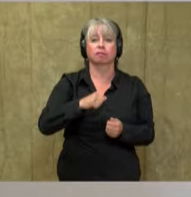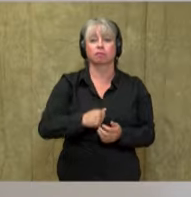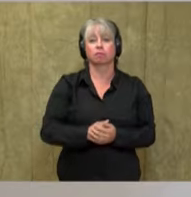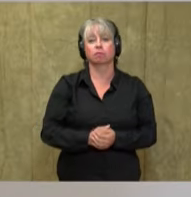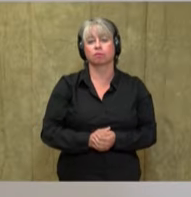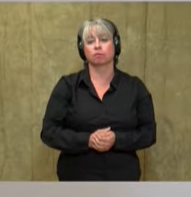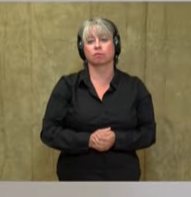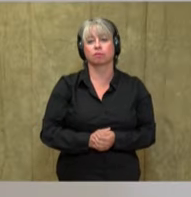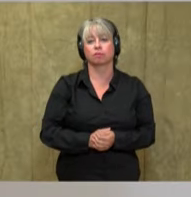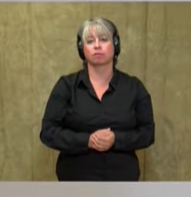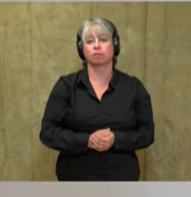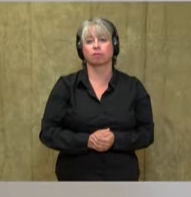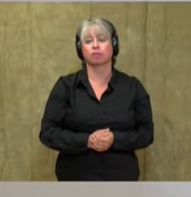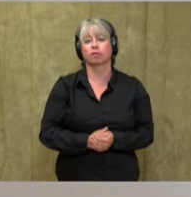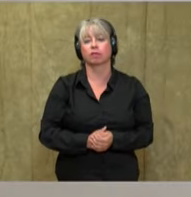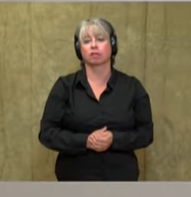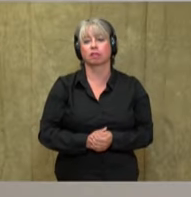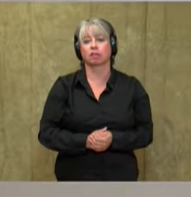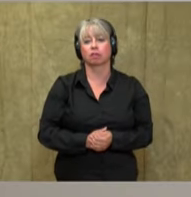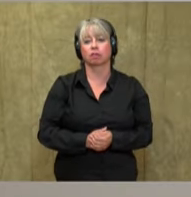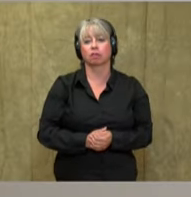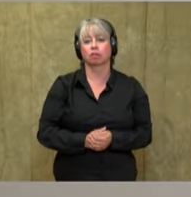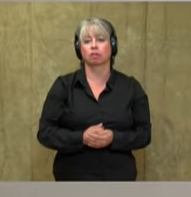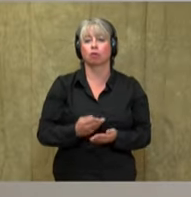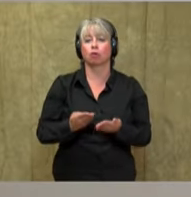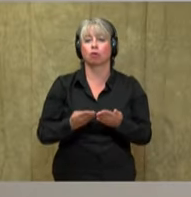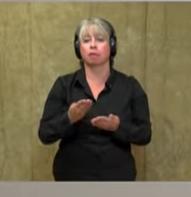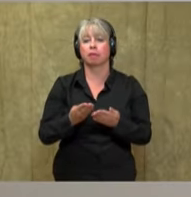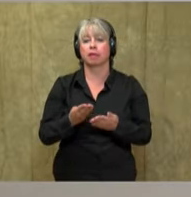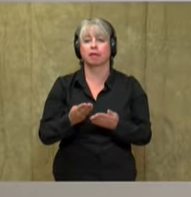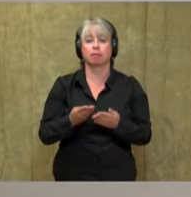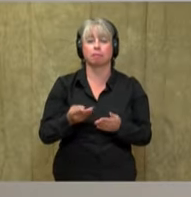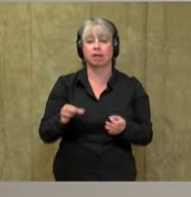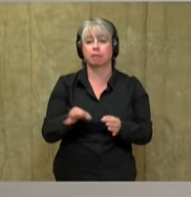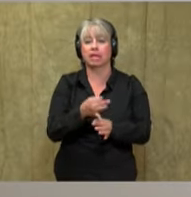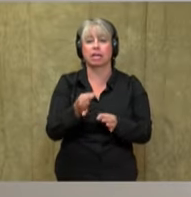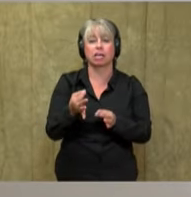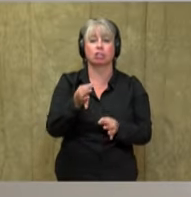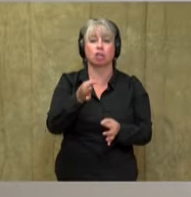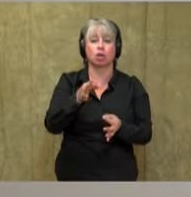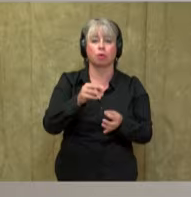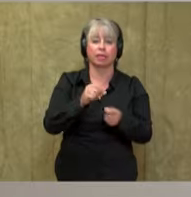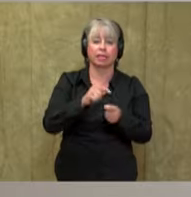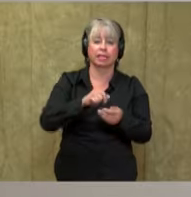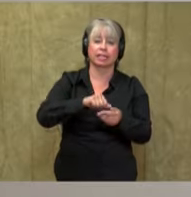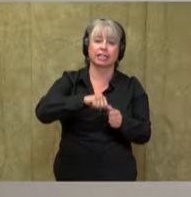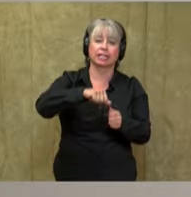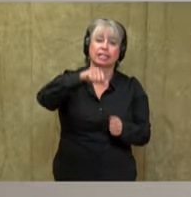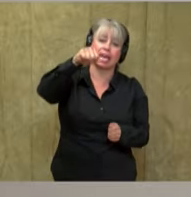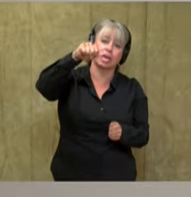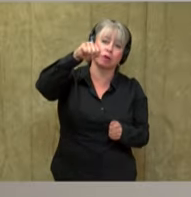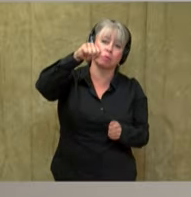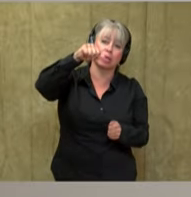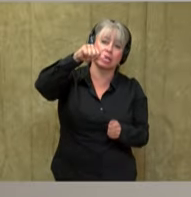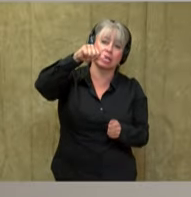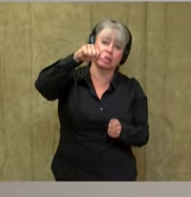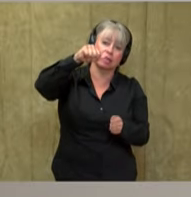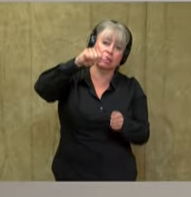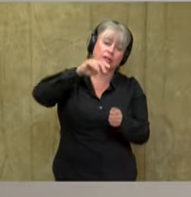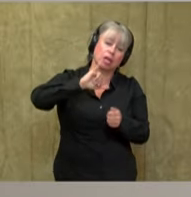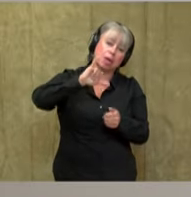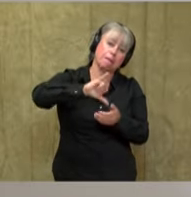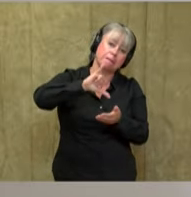house, you could use a measuring tape, or maybe you have a sewing measuring tape, where you would measure